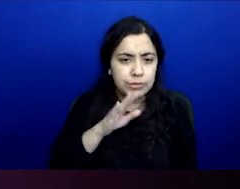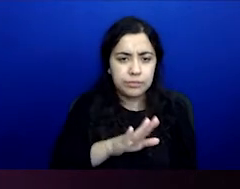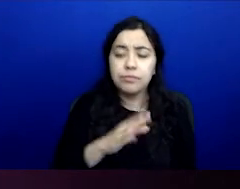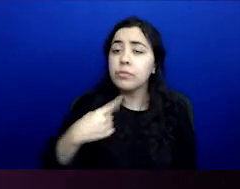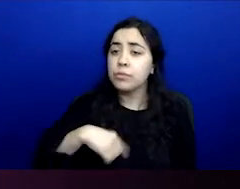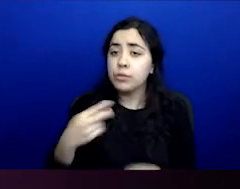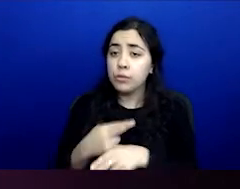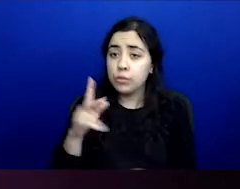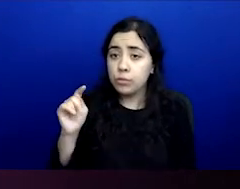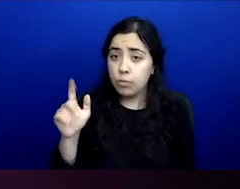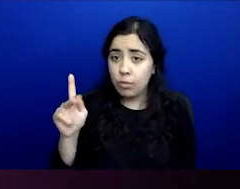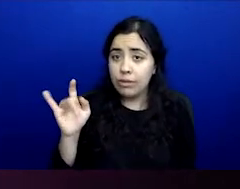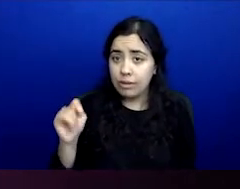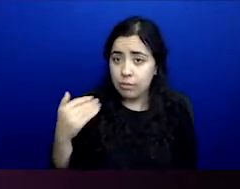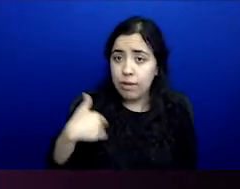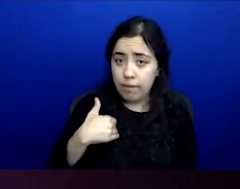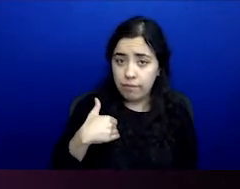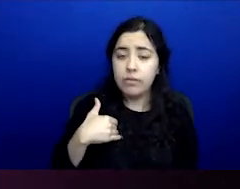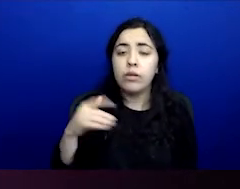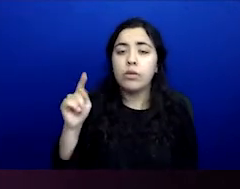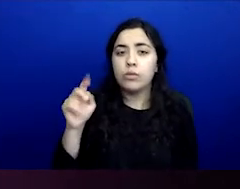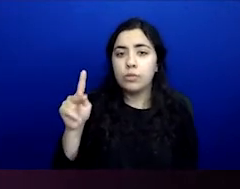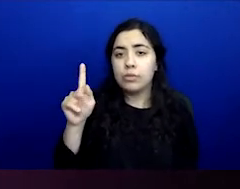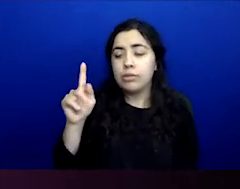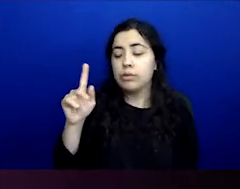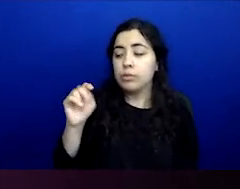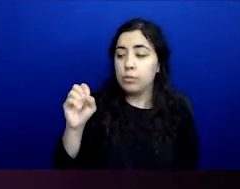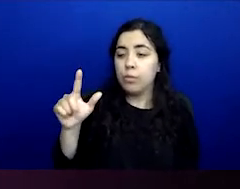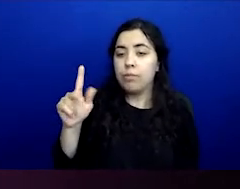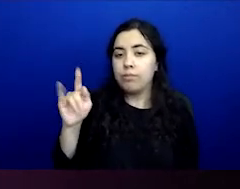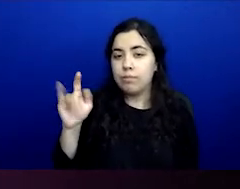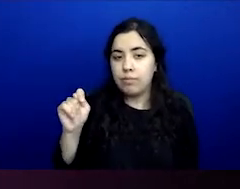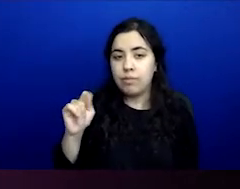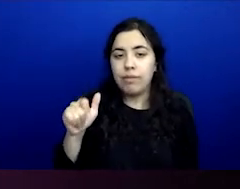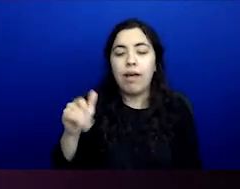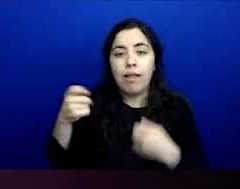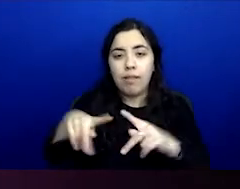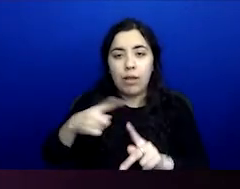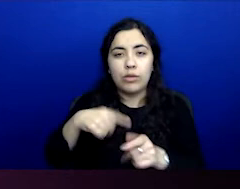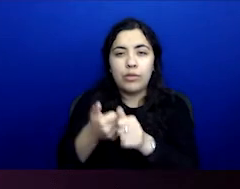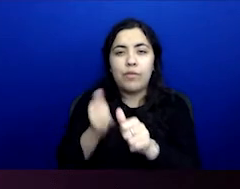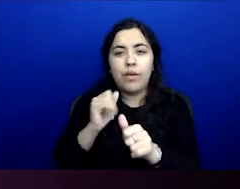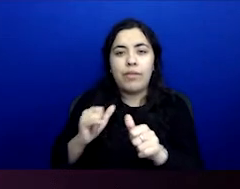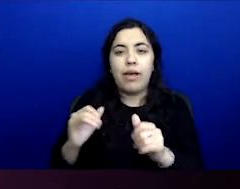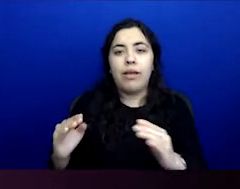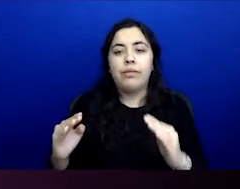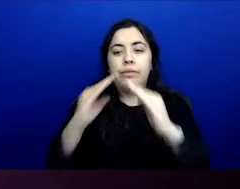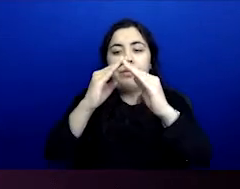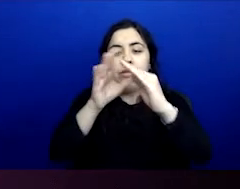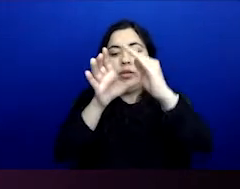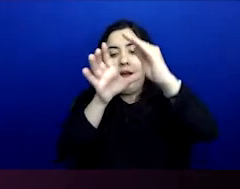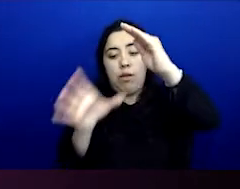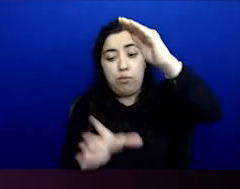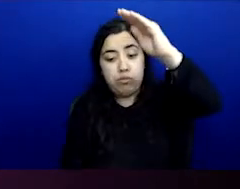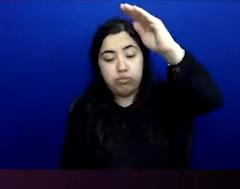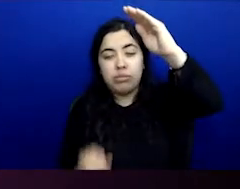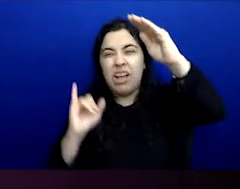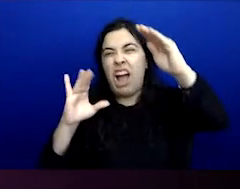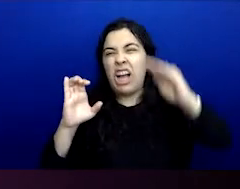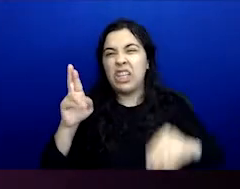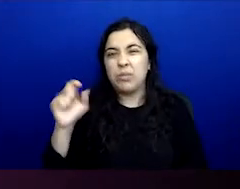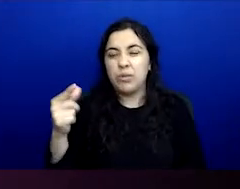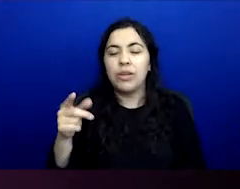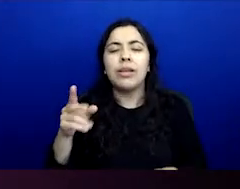using a toolkit, and a toolkit that enables us to kind of avoid that iceberg by giving us optimizations for images and fonts and